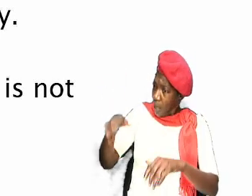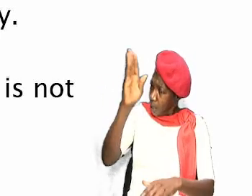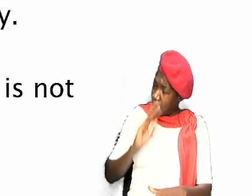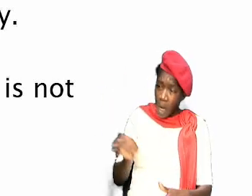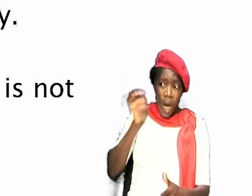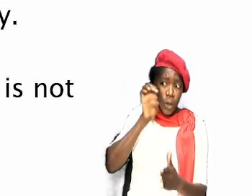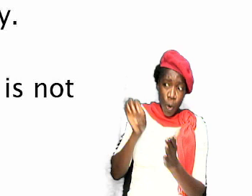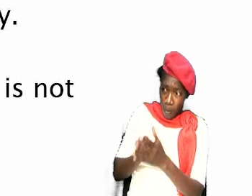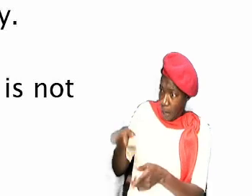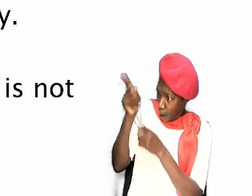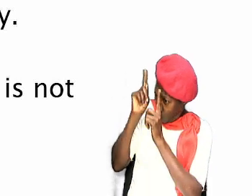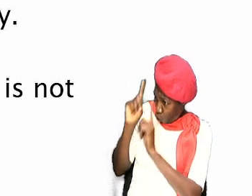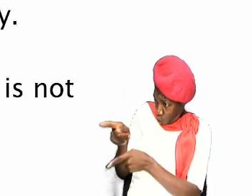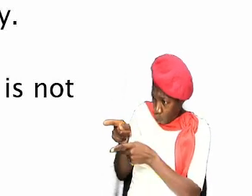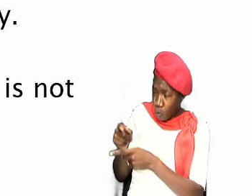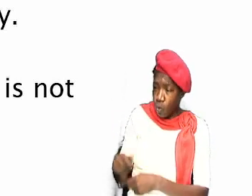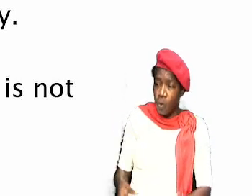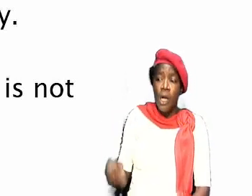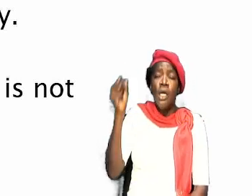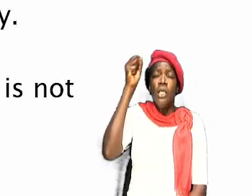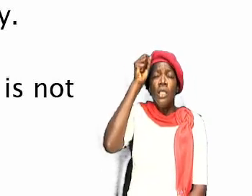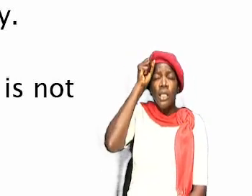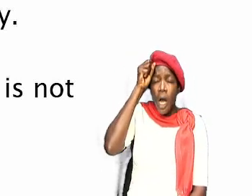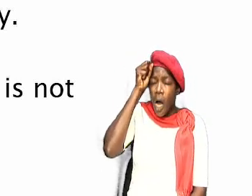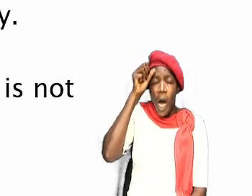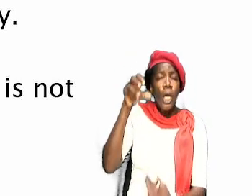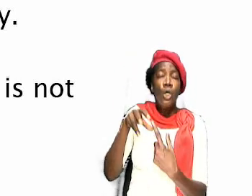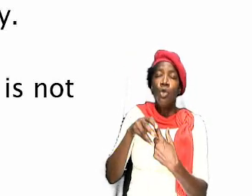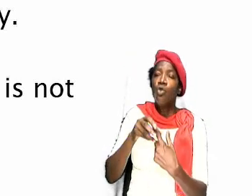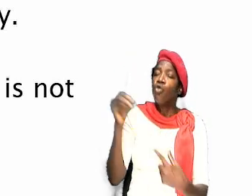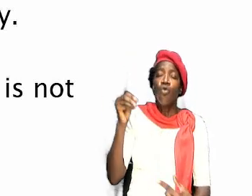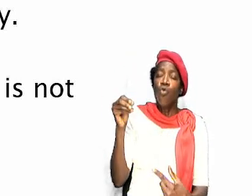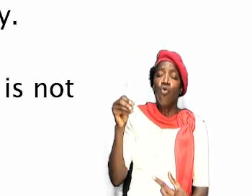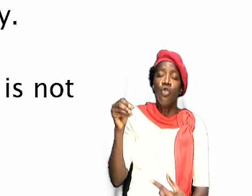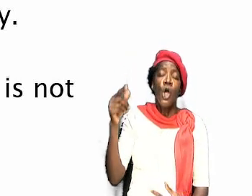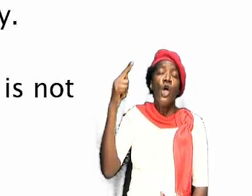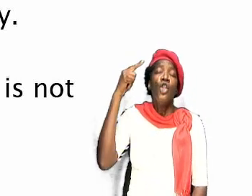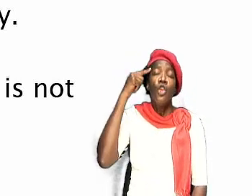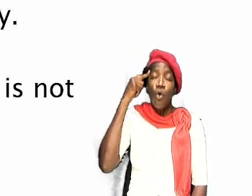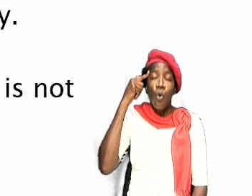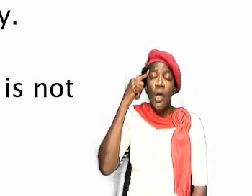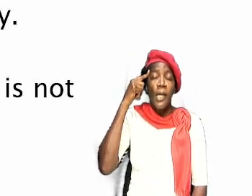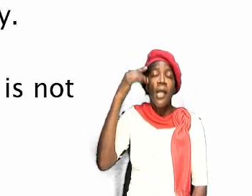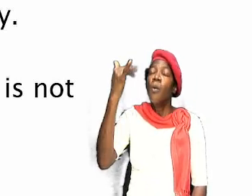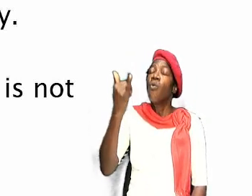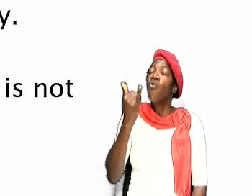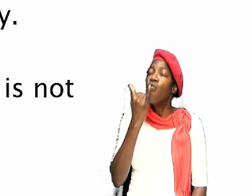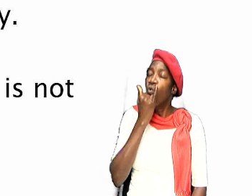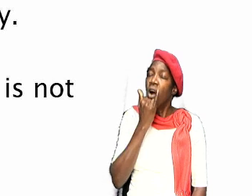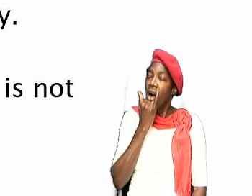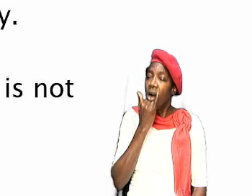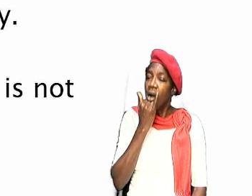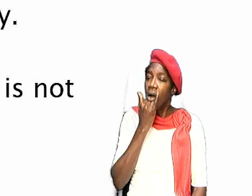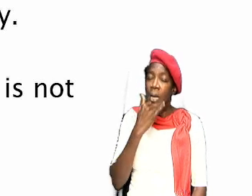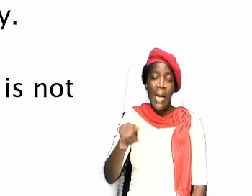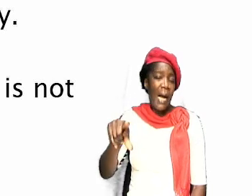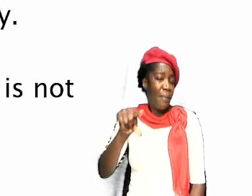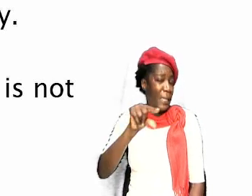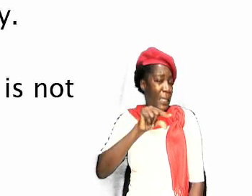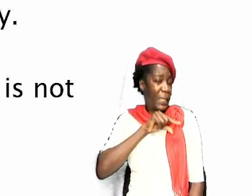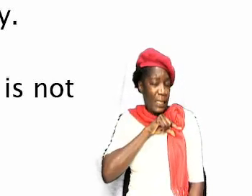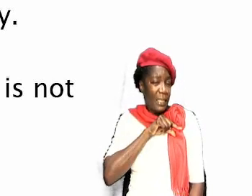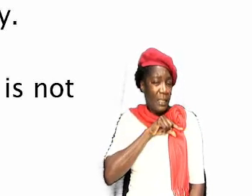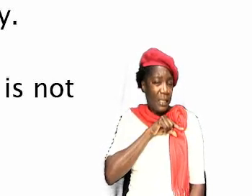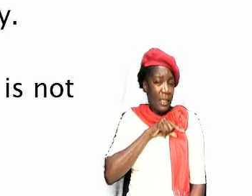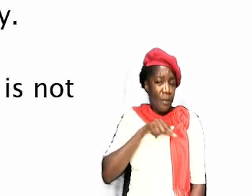And Saul made his decision knowing that what he was doing is wrong and was guilty of